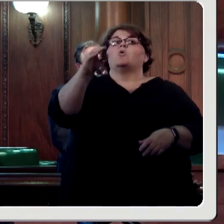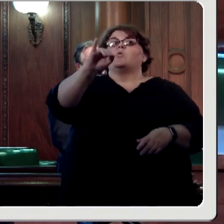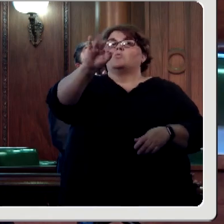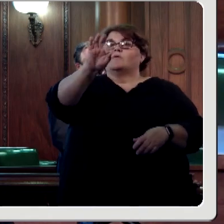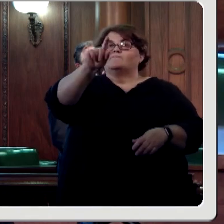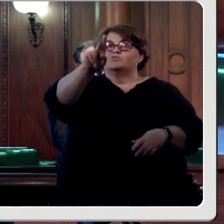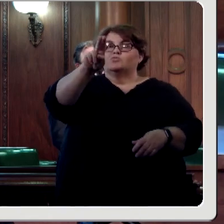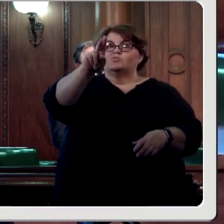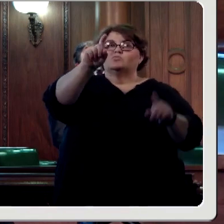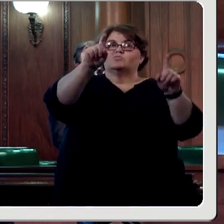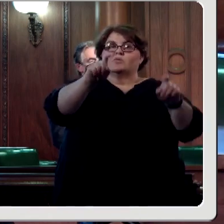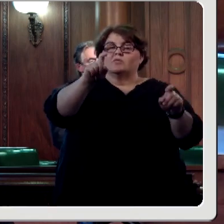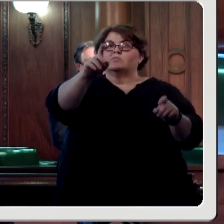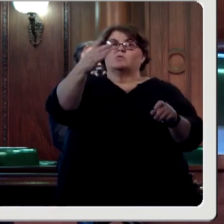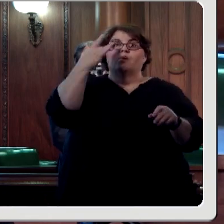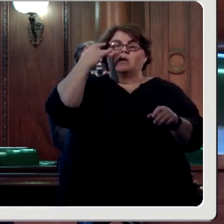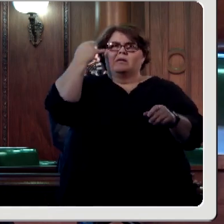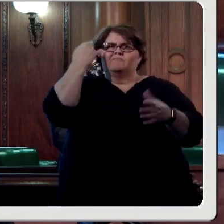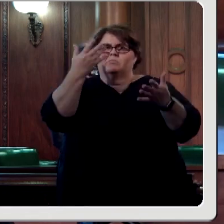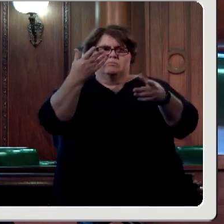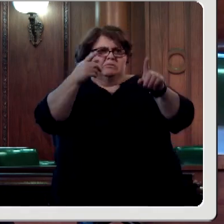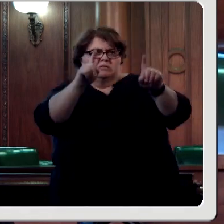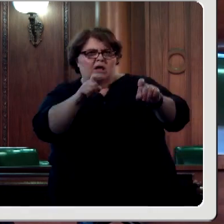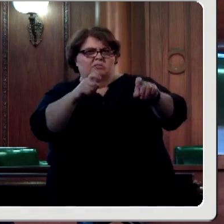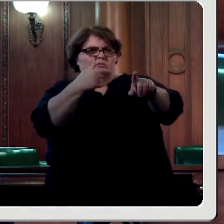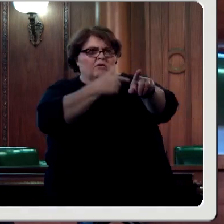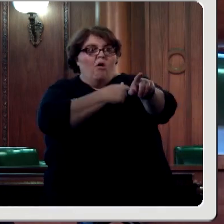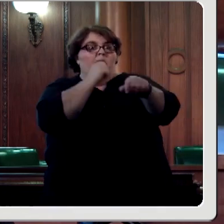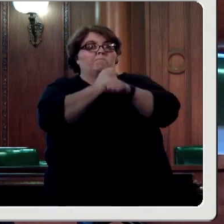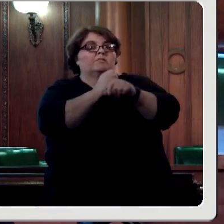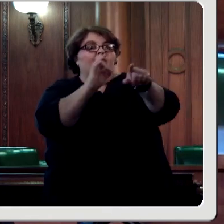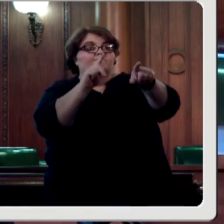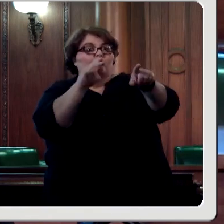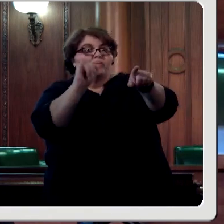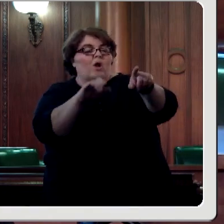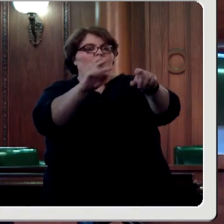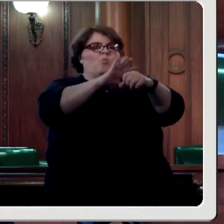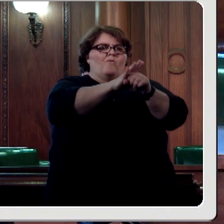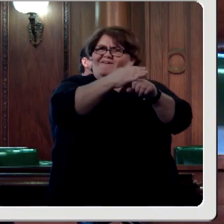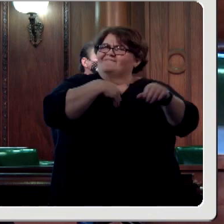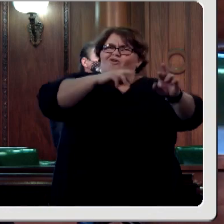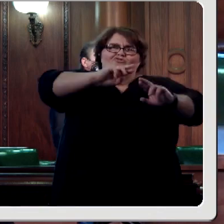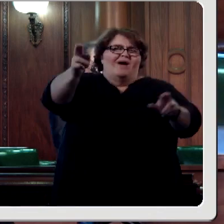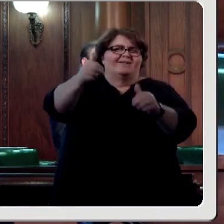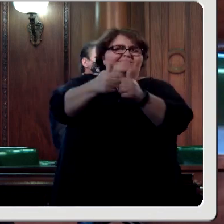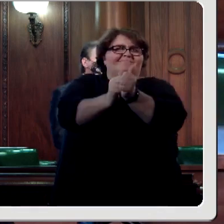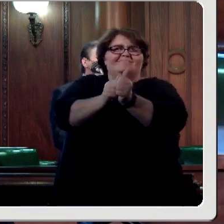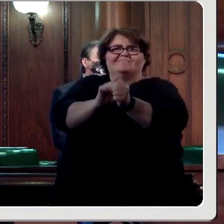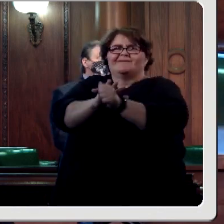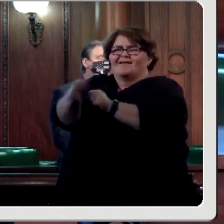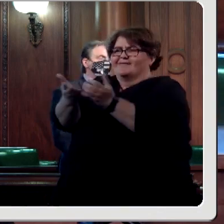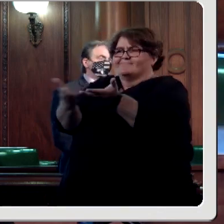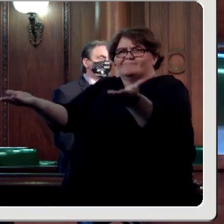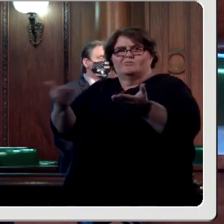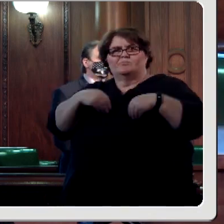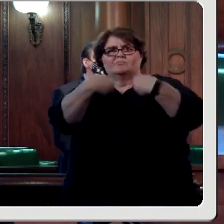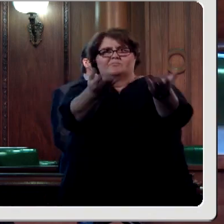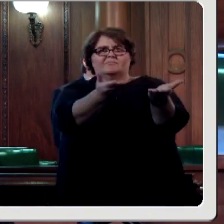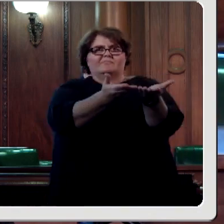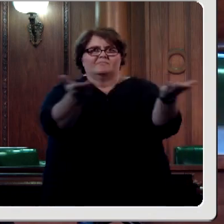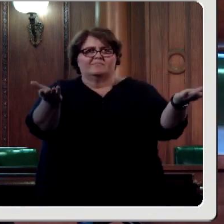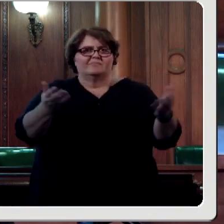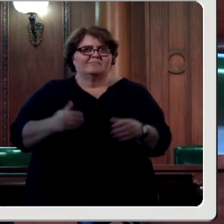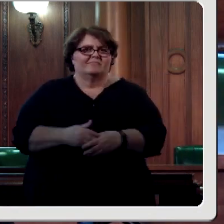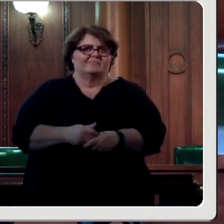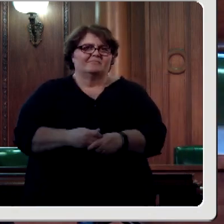results. This week, we've also begun our colleague influenza program, where all colleagues are mandated to receive